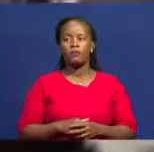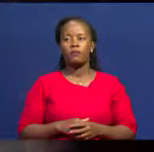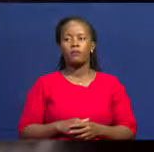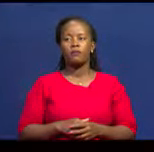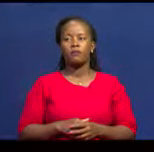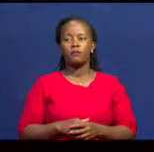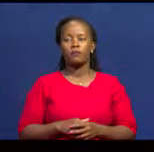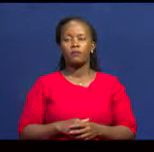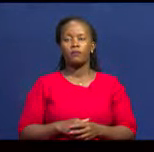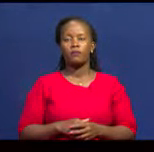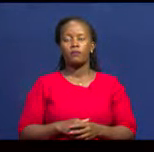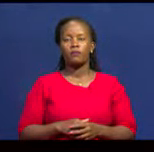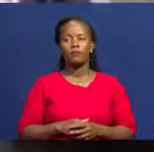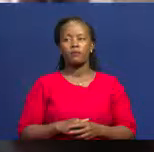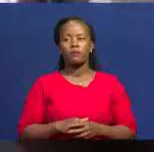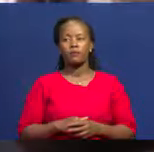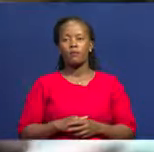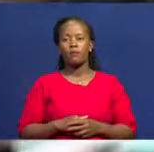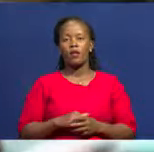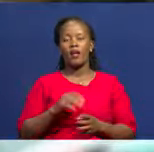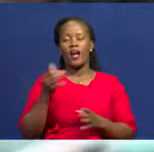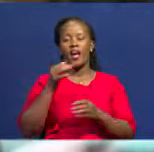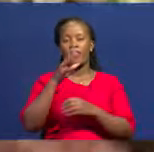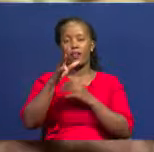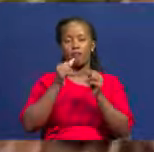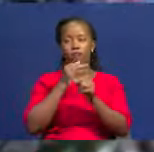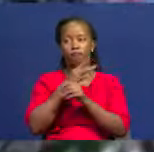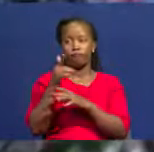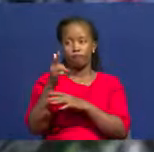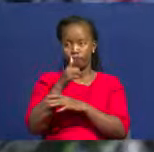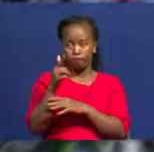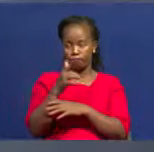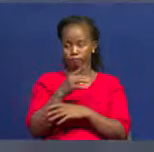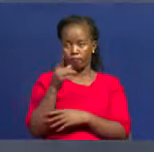Project Genesis by George Kirogoi.